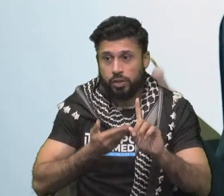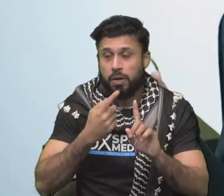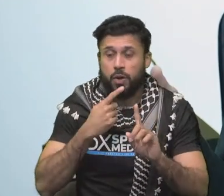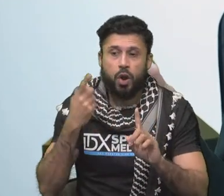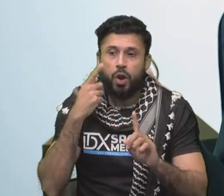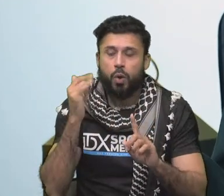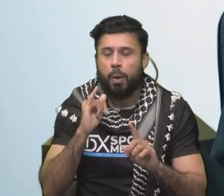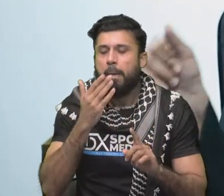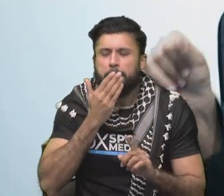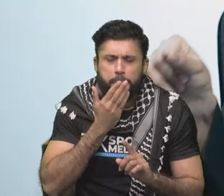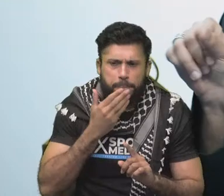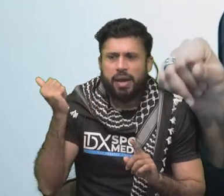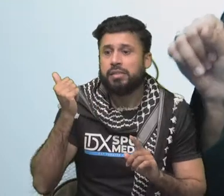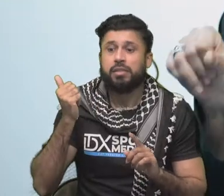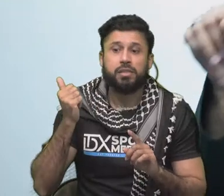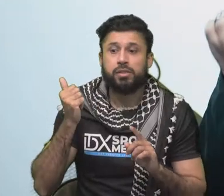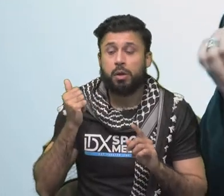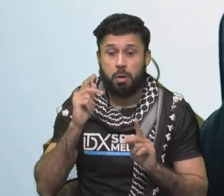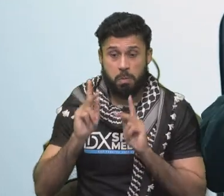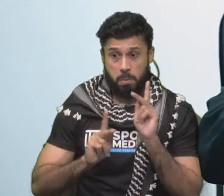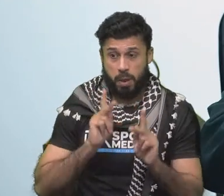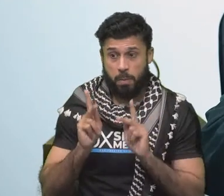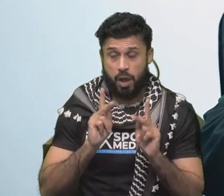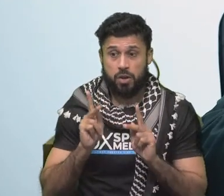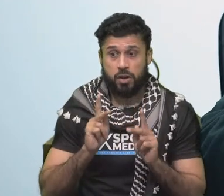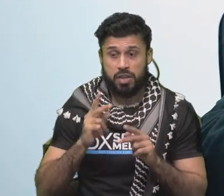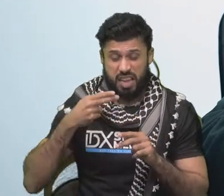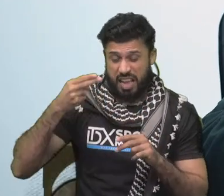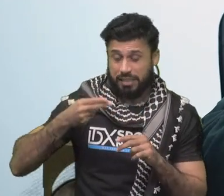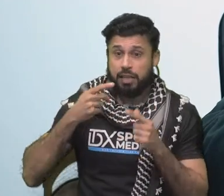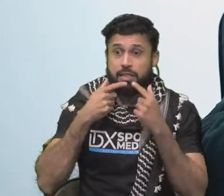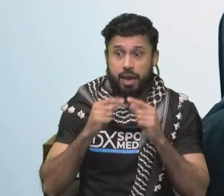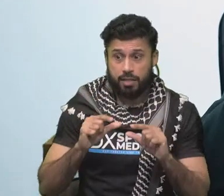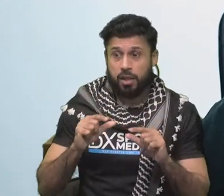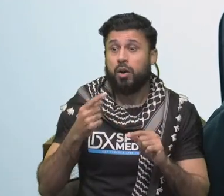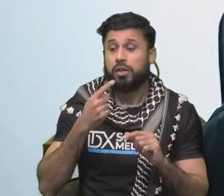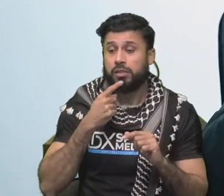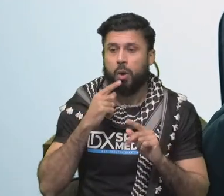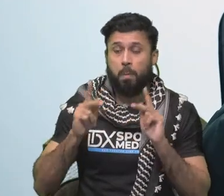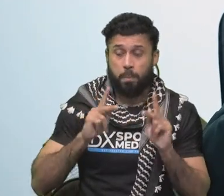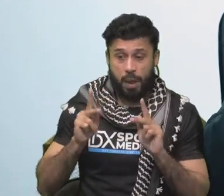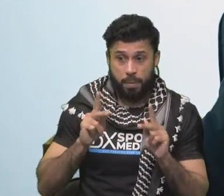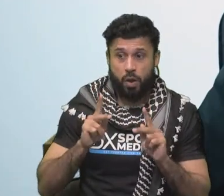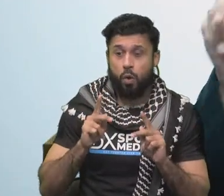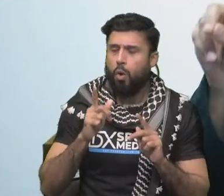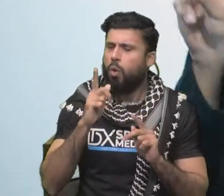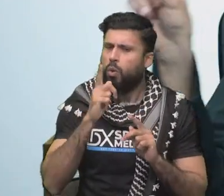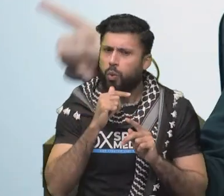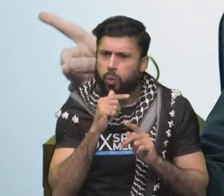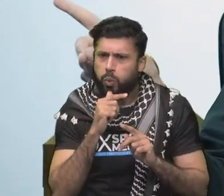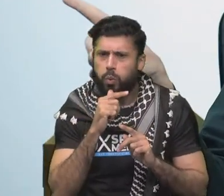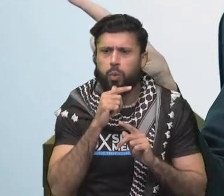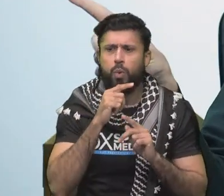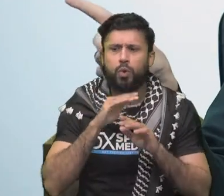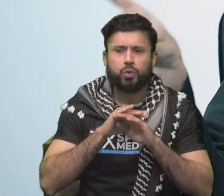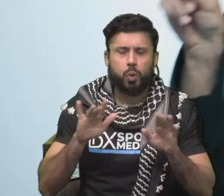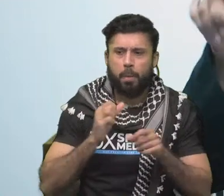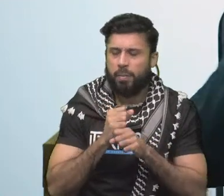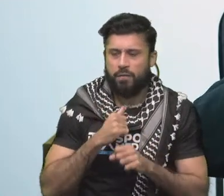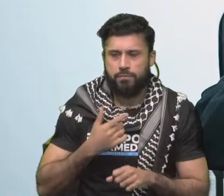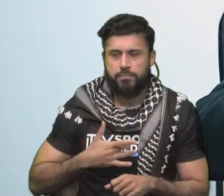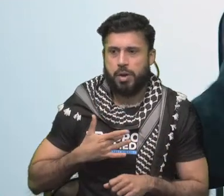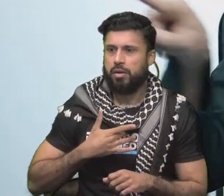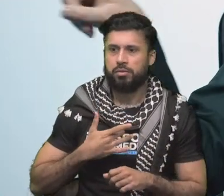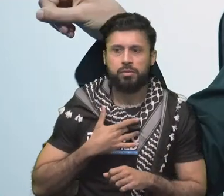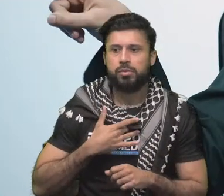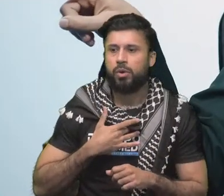mercy of Allah, but also doesn't give you permission to disobey him. Mm. That's the combination. Mm. He doesn't make you despair from Allah, but he